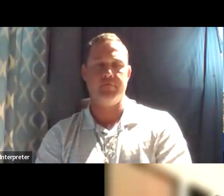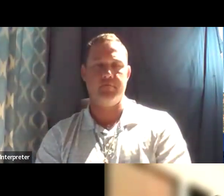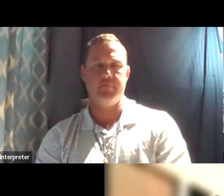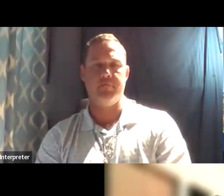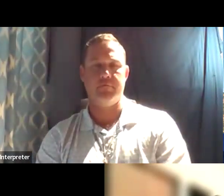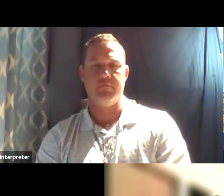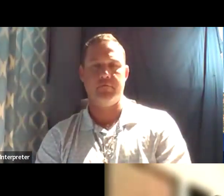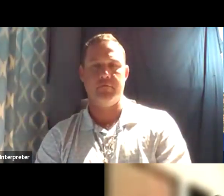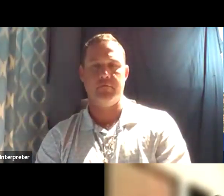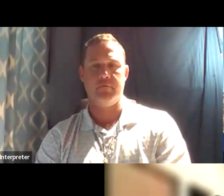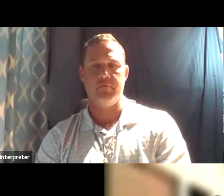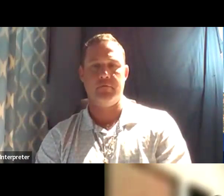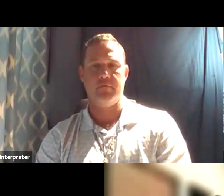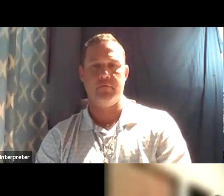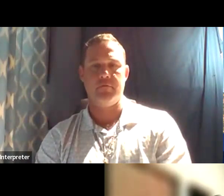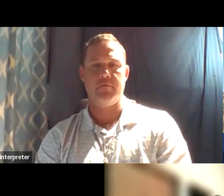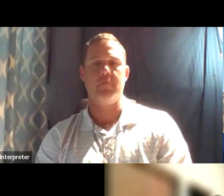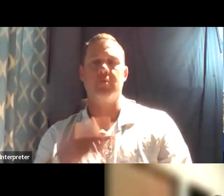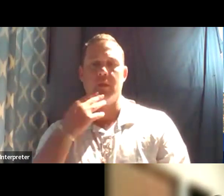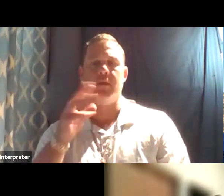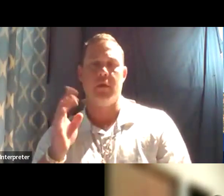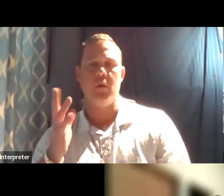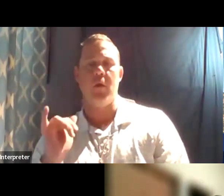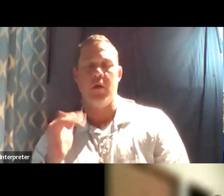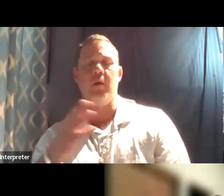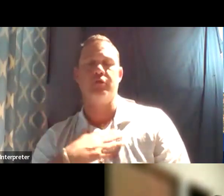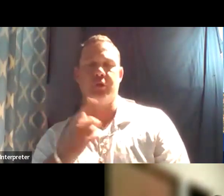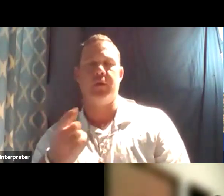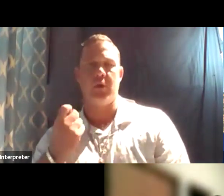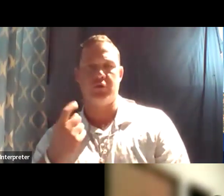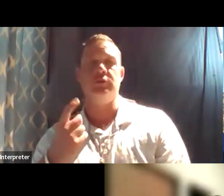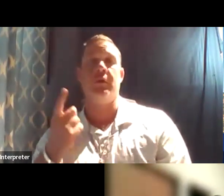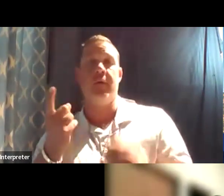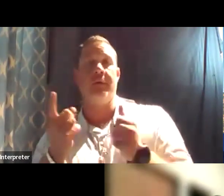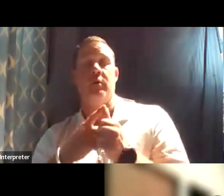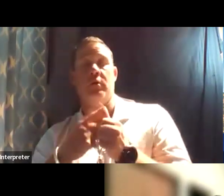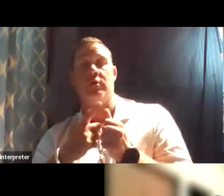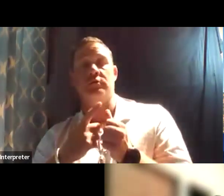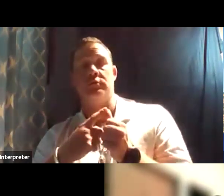So thank you, Wally. Appreciate the question. So on the first one,